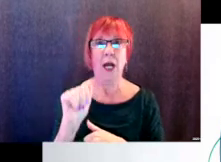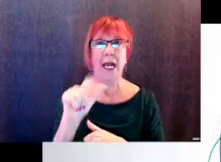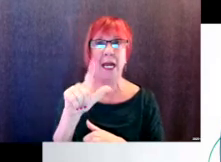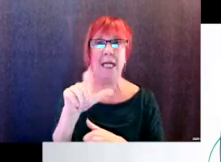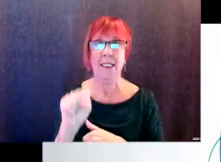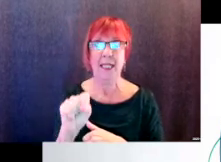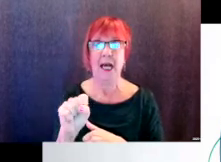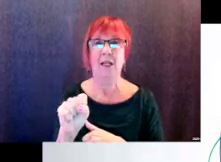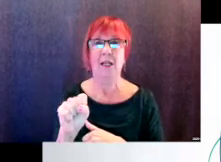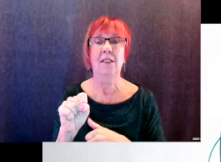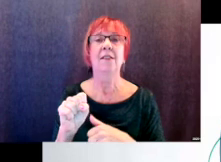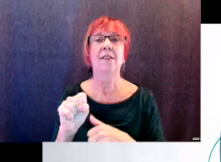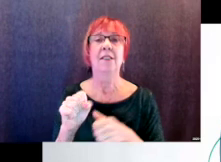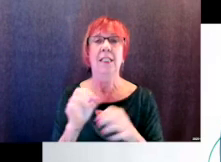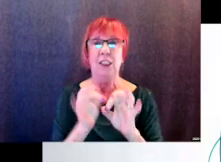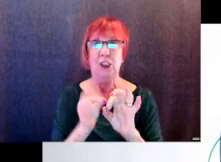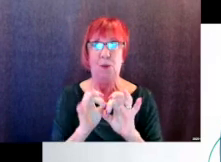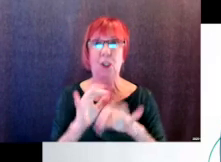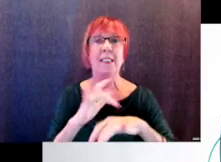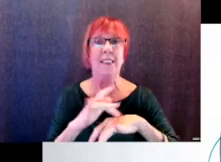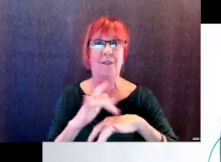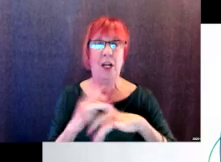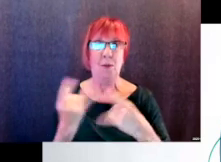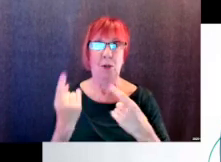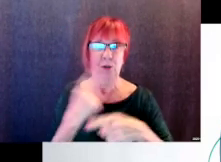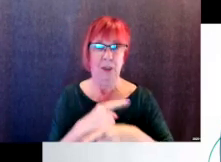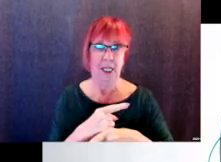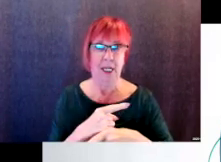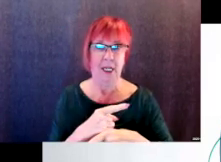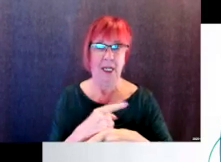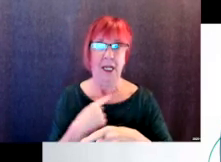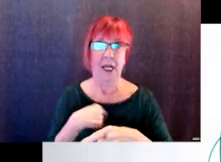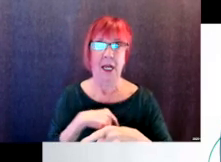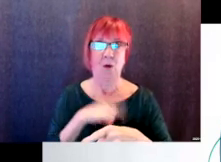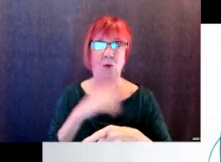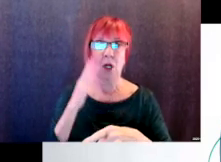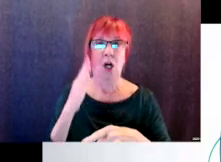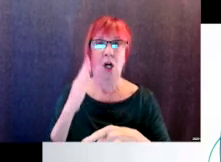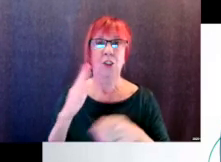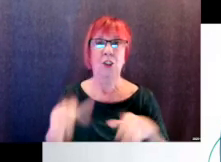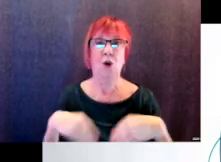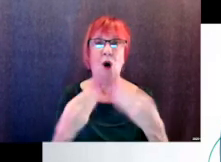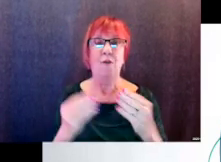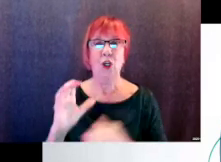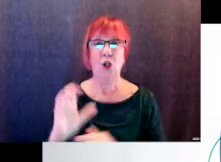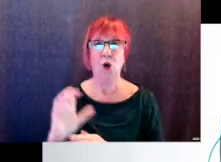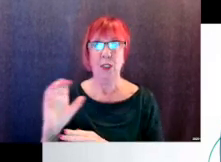a huge effort to coordinate these meetings, so thank you to all the staff that help with this effort.